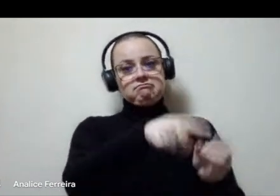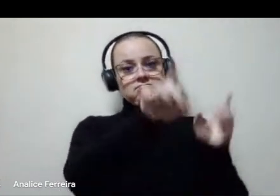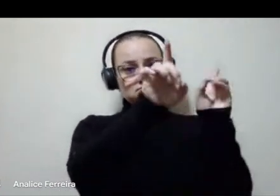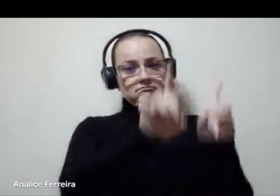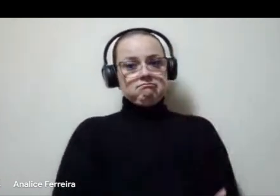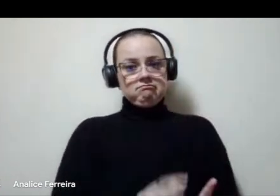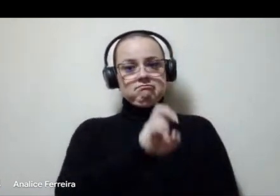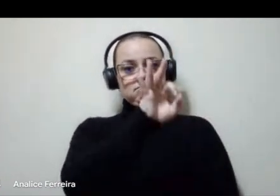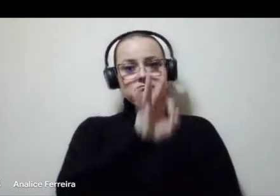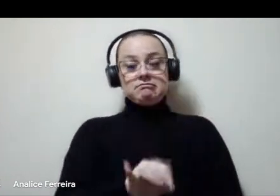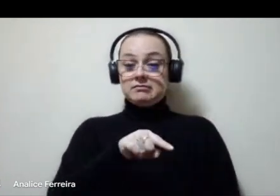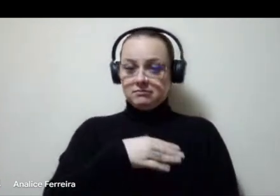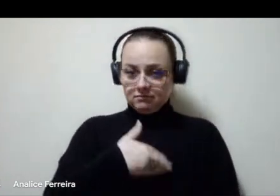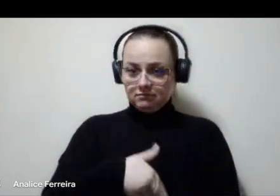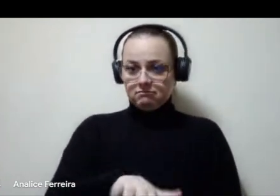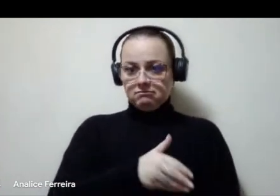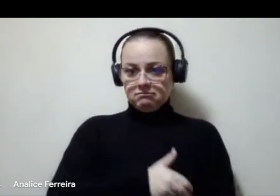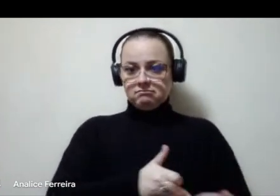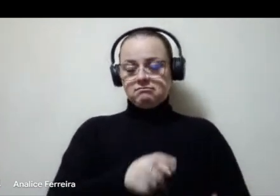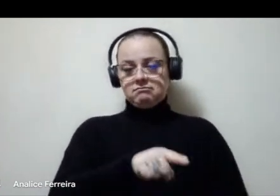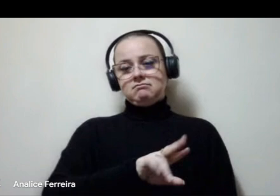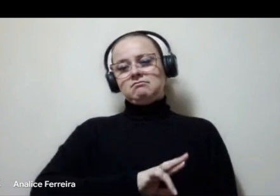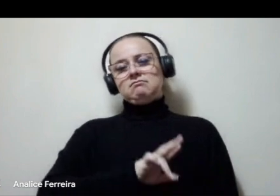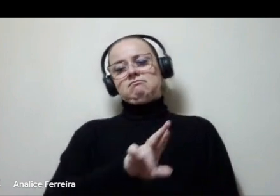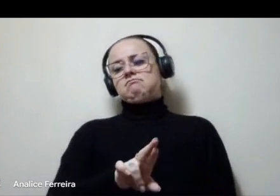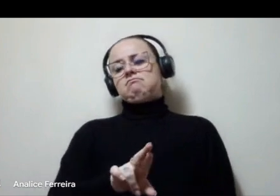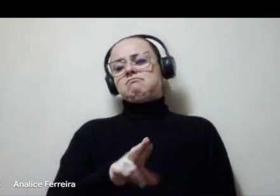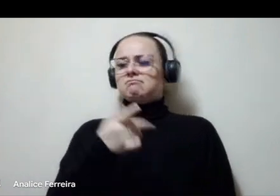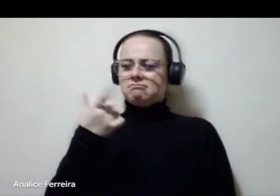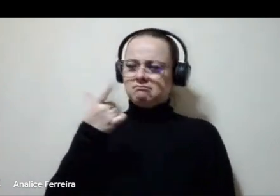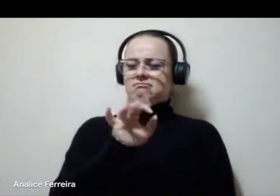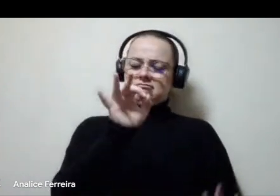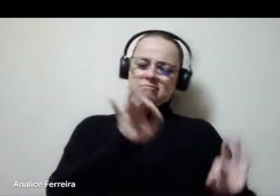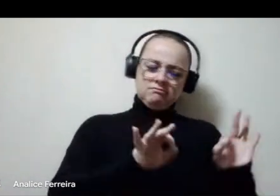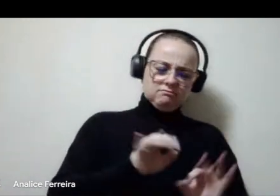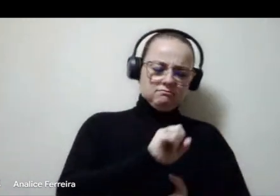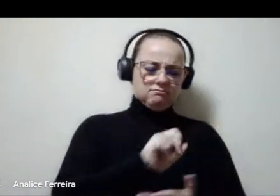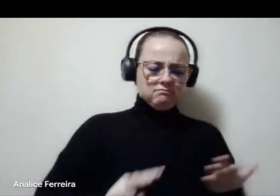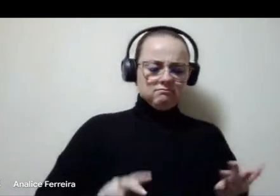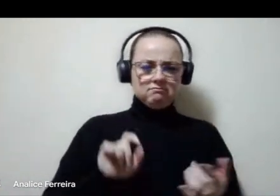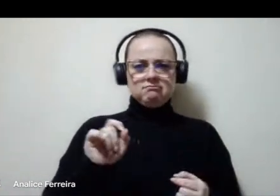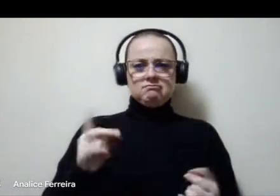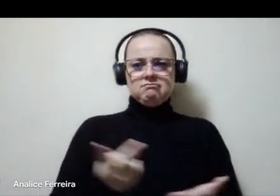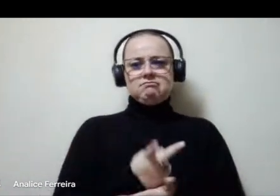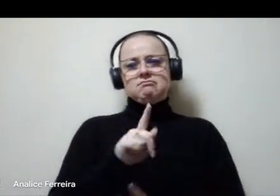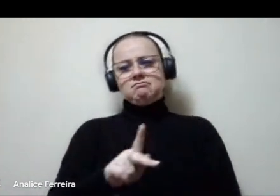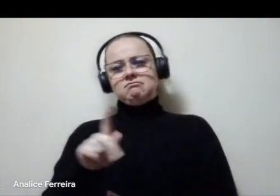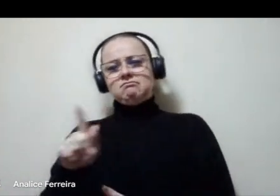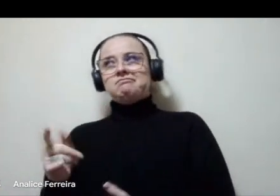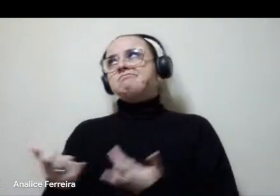This was, by way, these presentations, we were able to adjust, analyze what happened with Paulo Gustavo. For example,